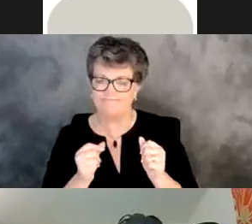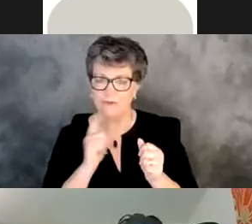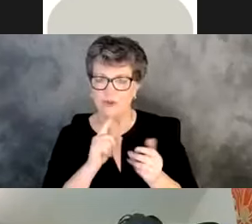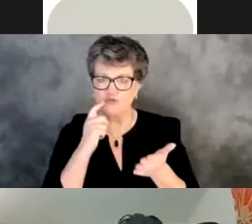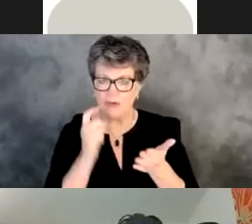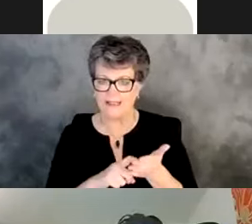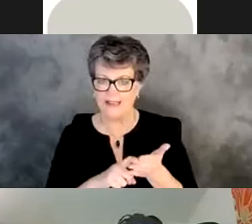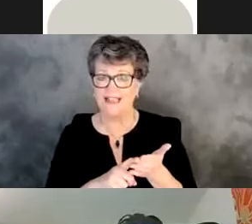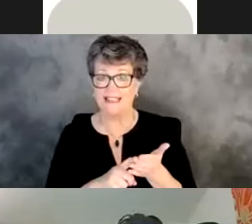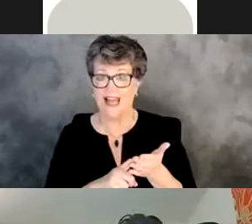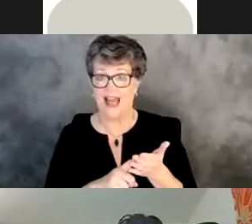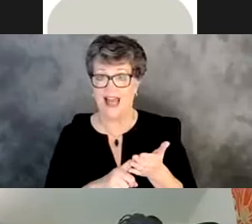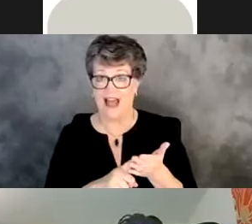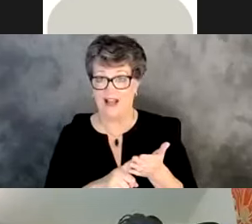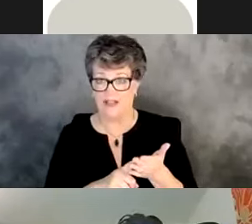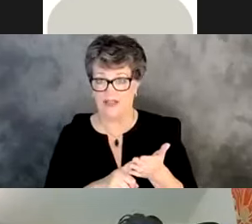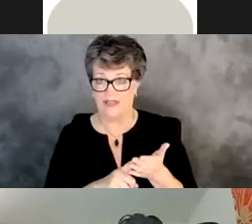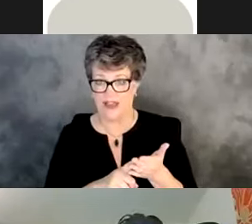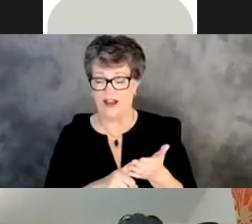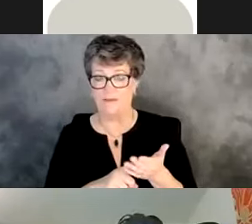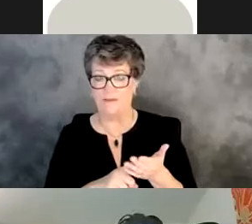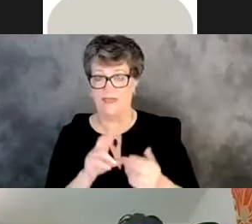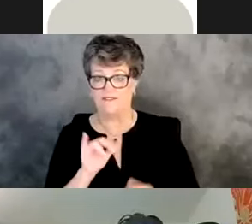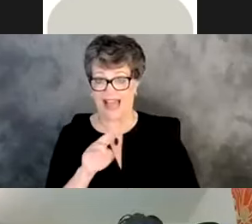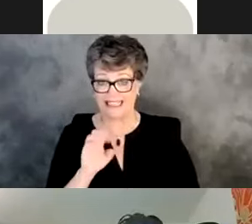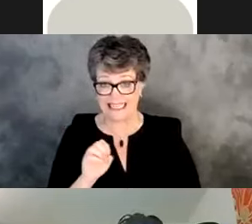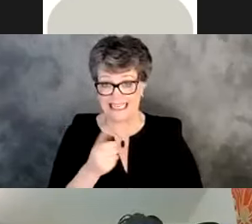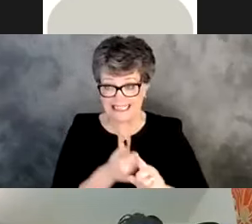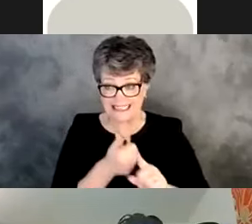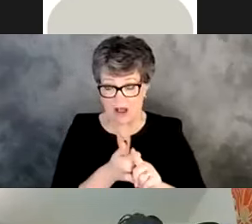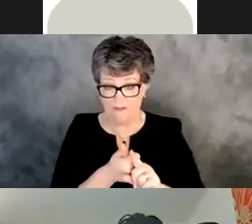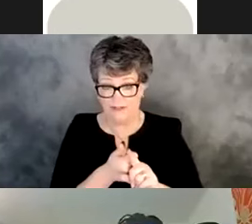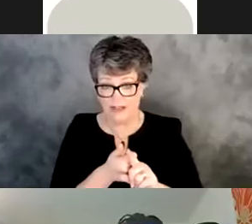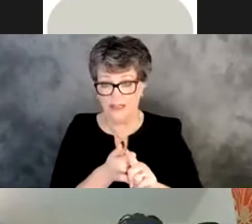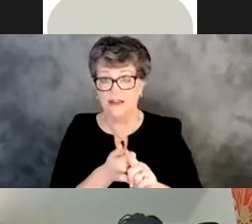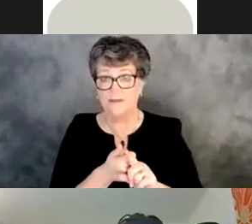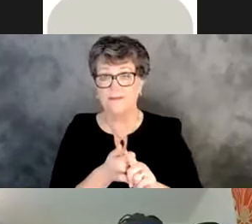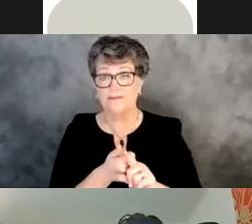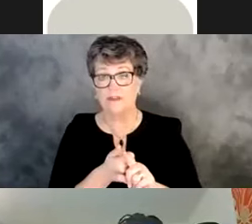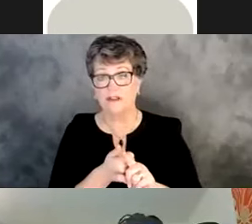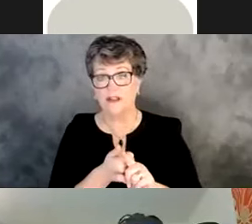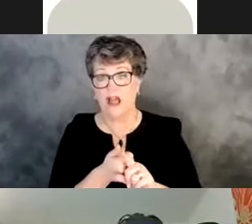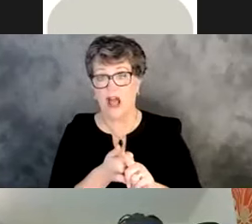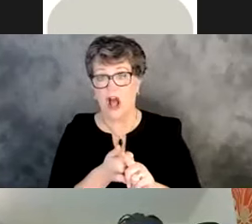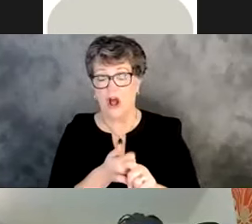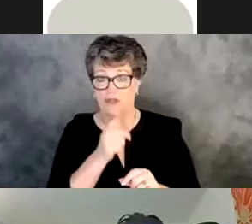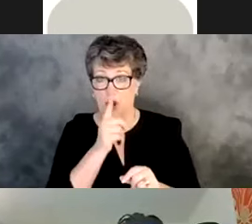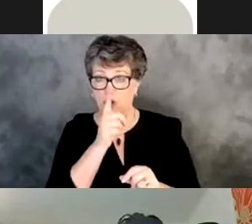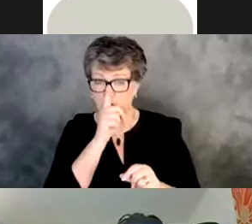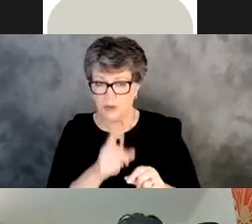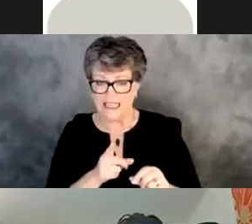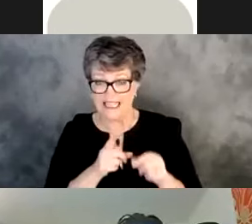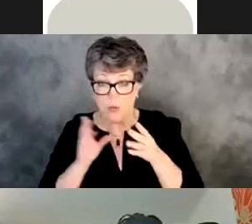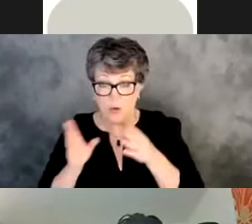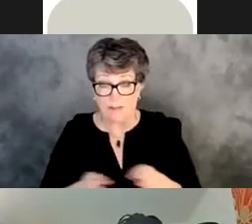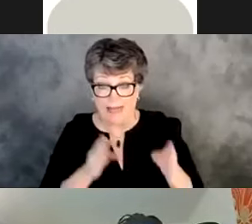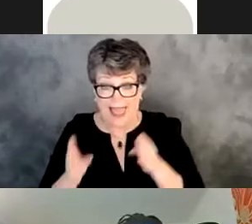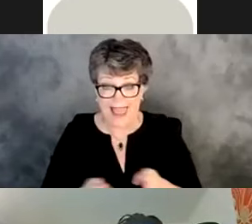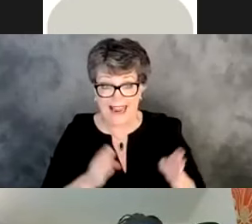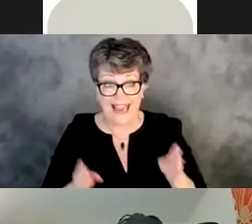the foundational blocks about the vaccine were in development for over a